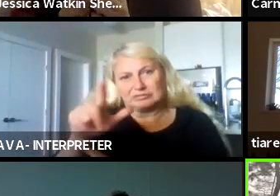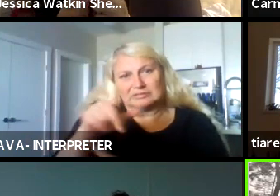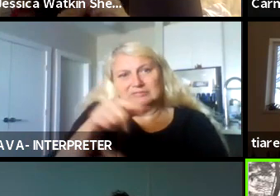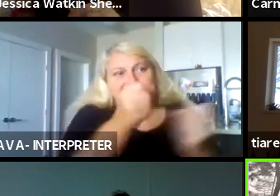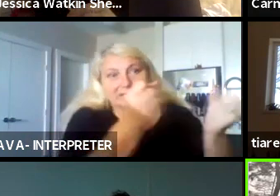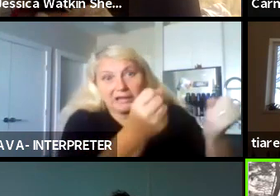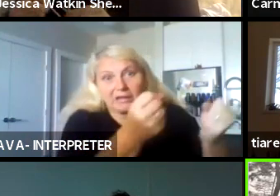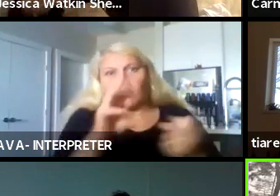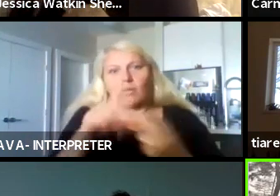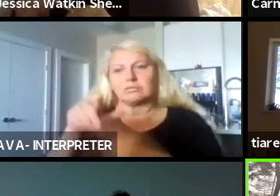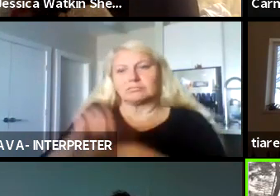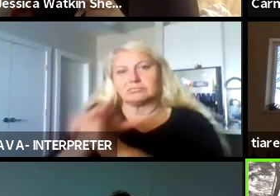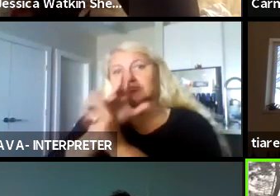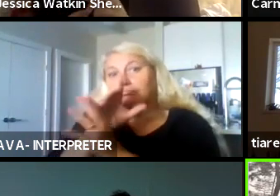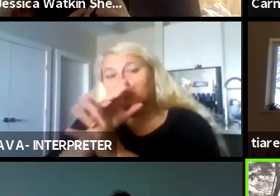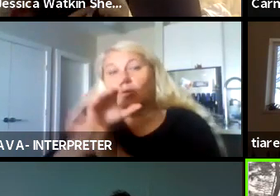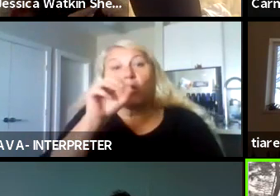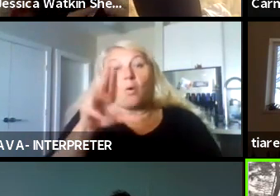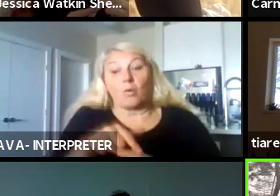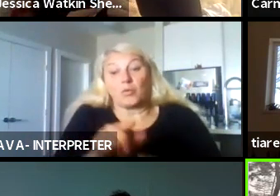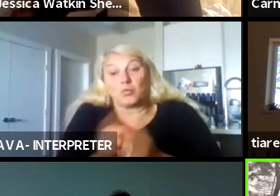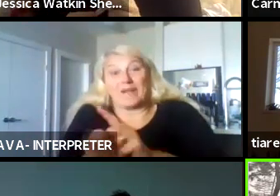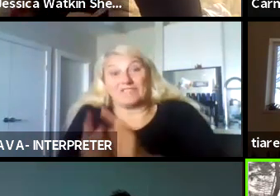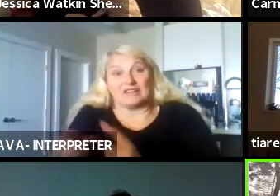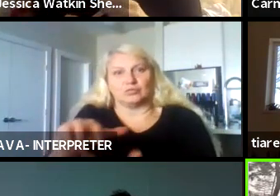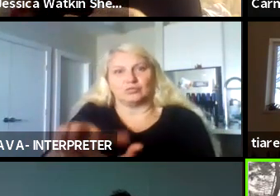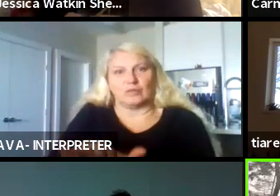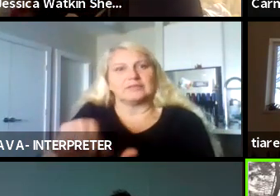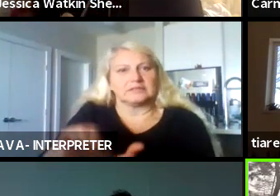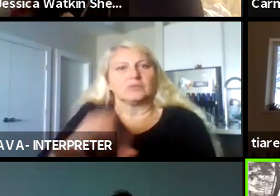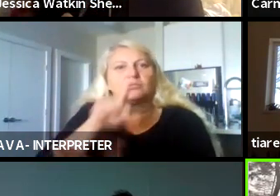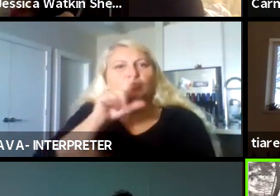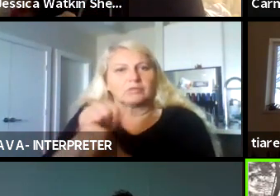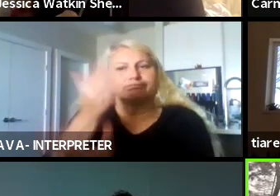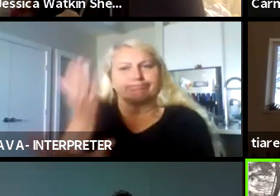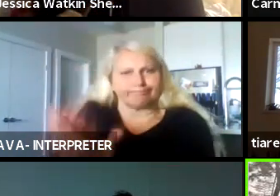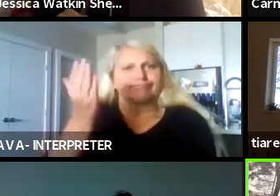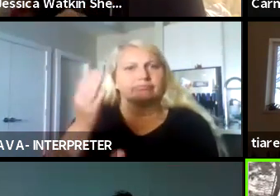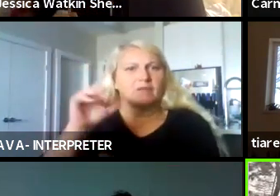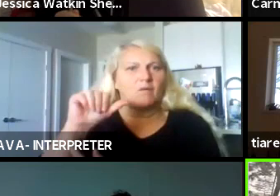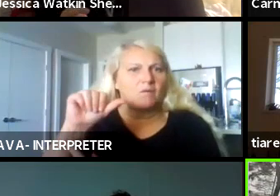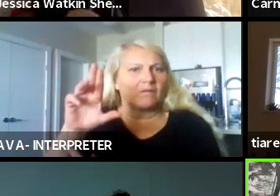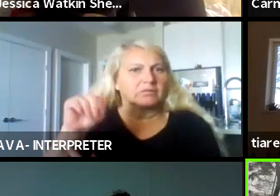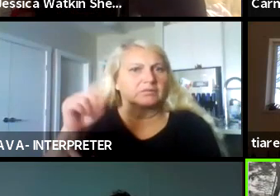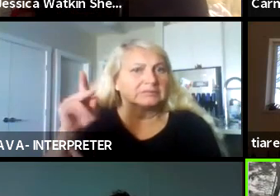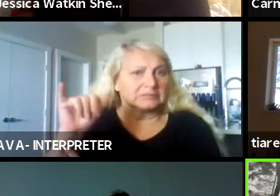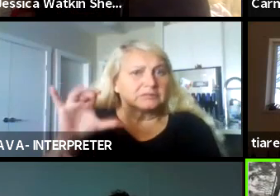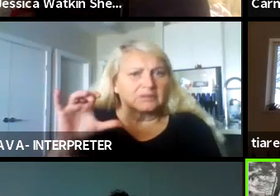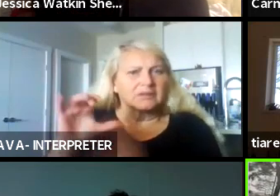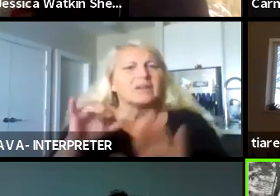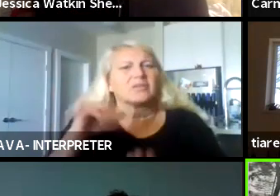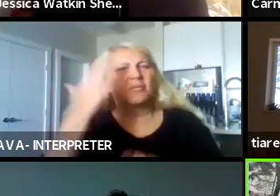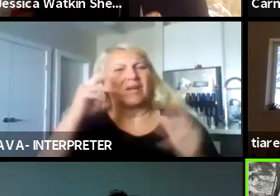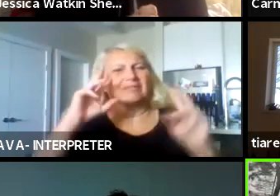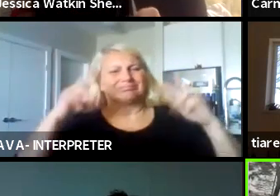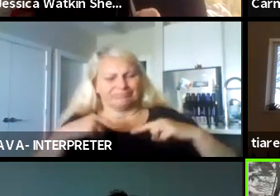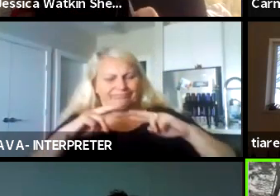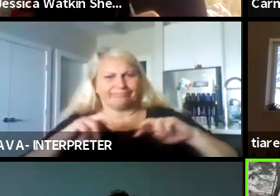the revised written transcript is considered authentic. And this is part of our considerations in how we crip